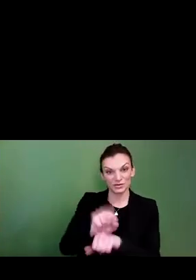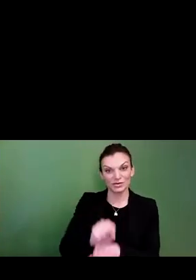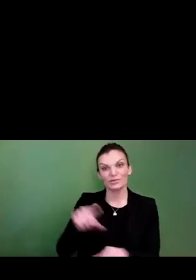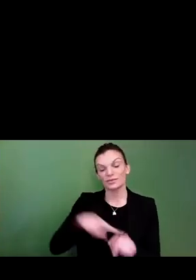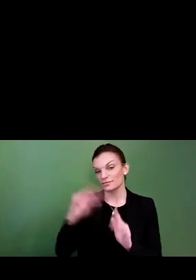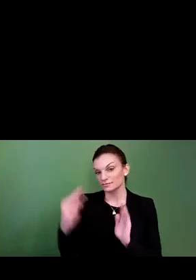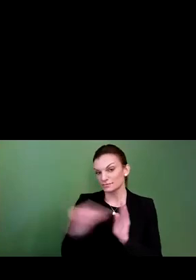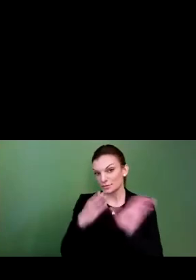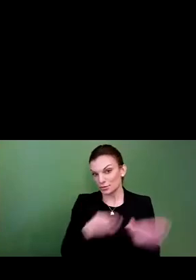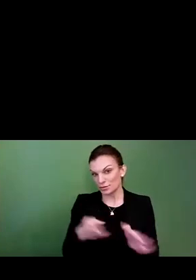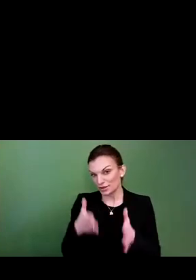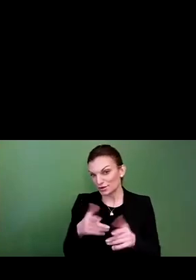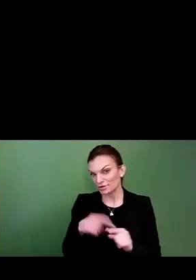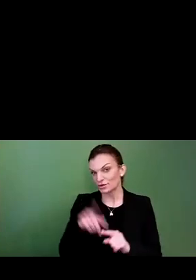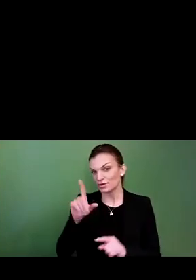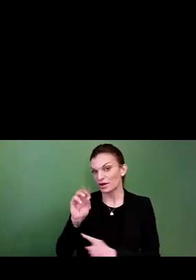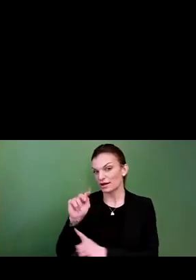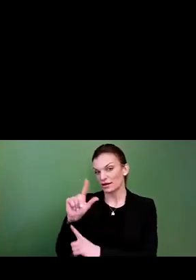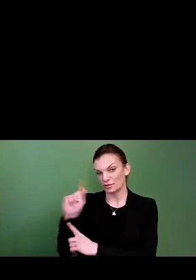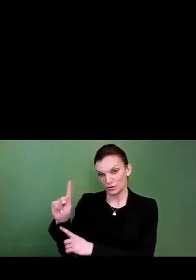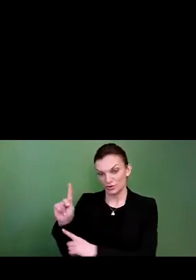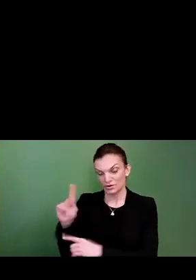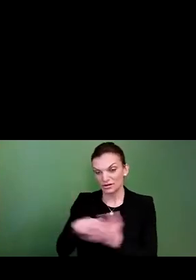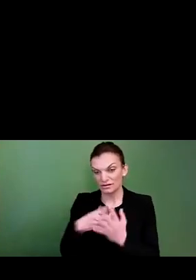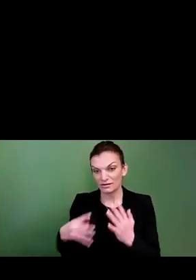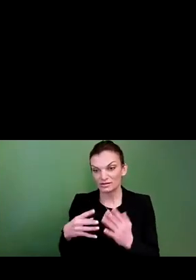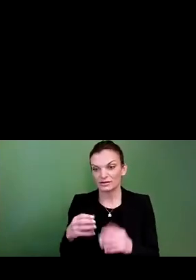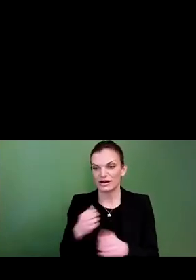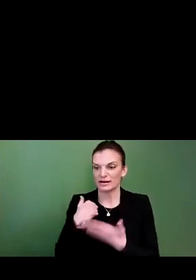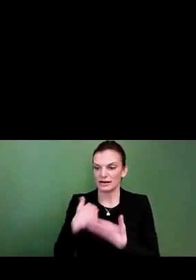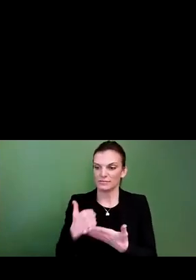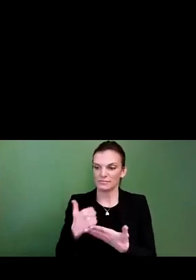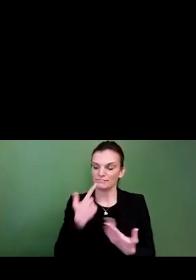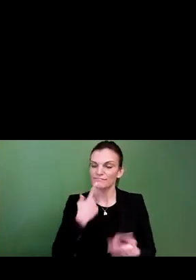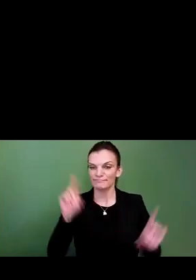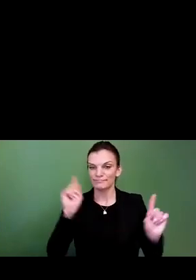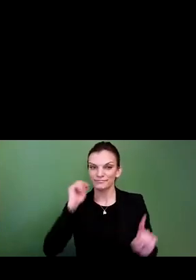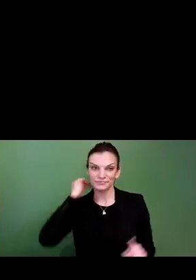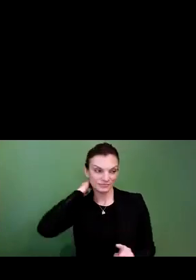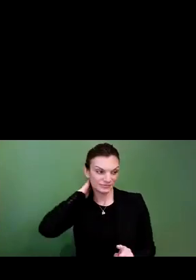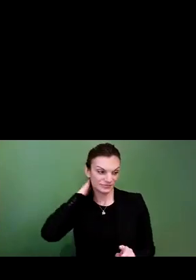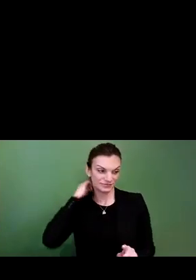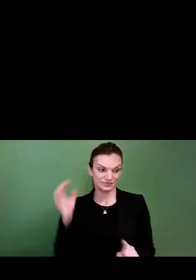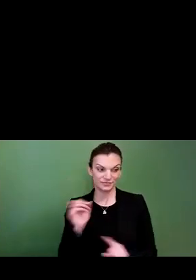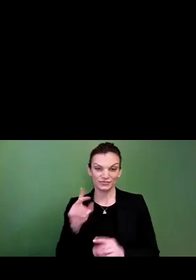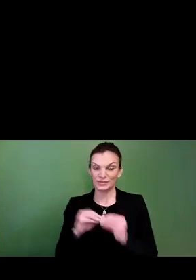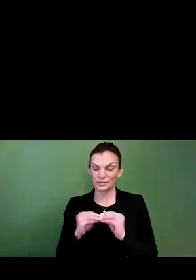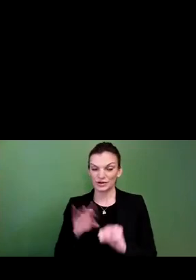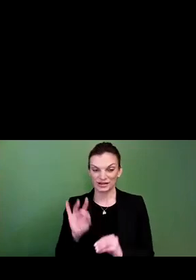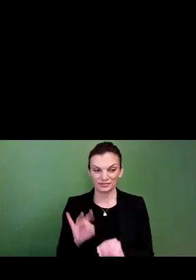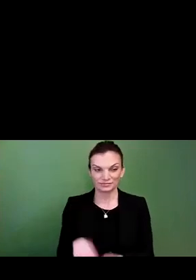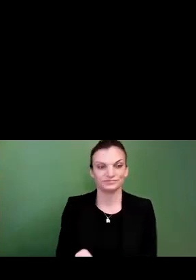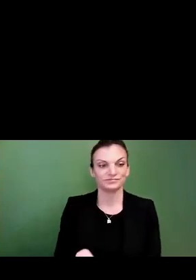your planner, put it in your Outlook calendar to help make it happen. All right, number 8,